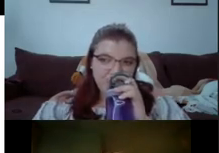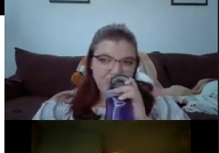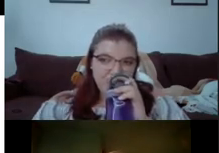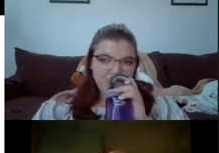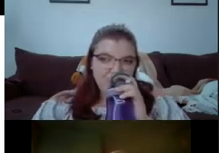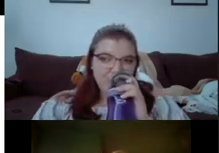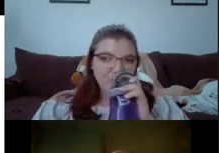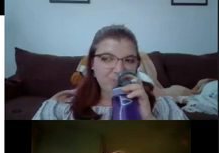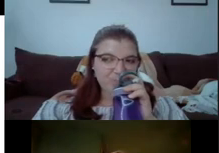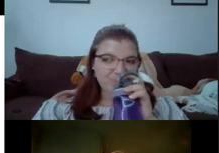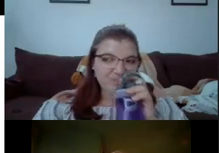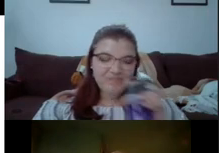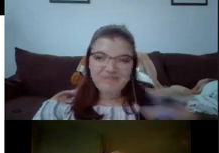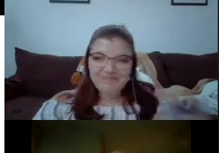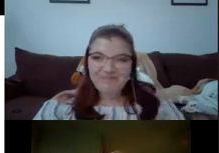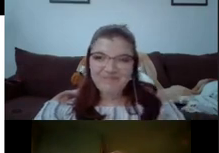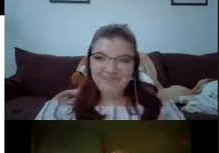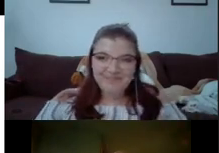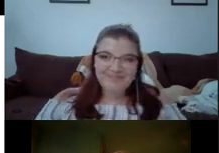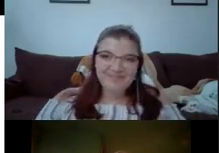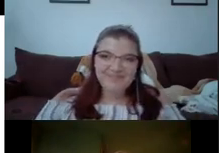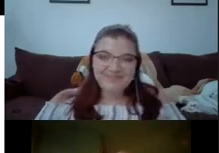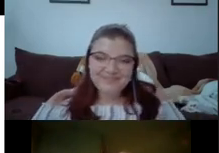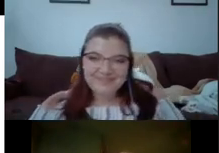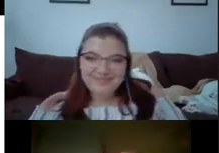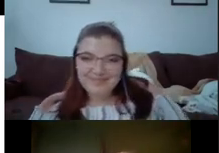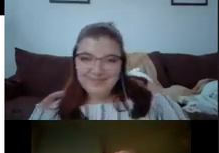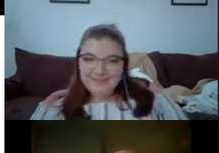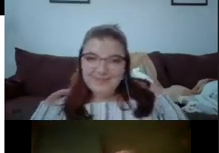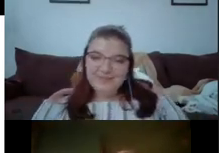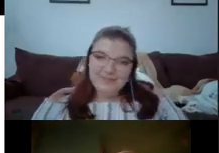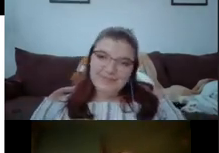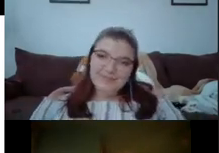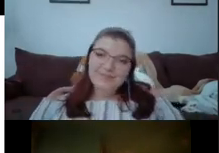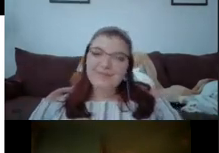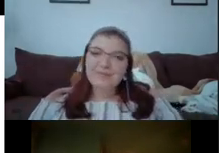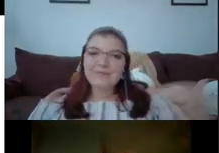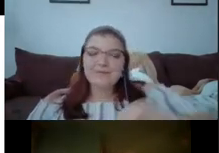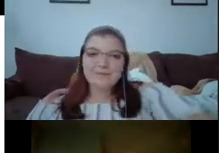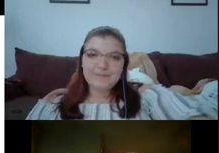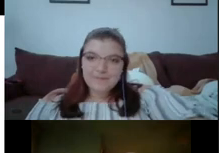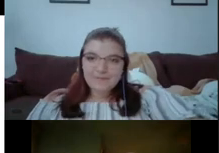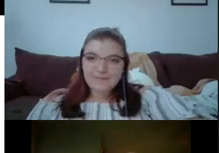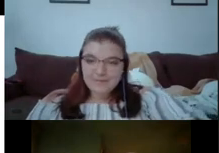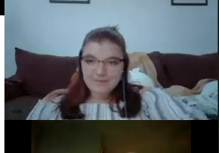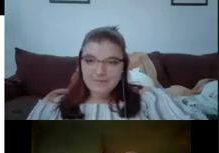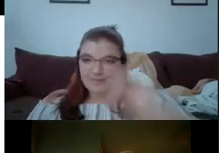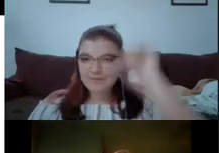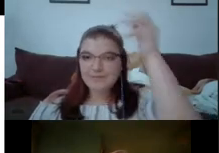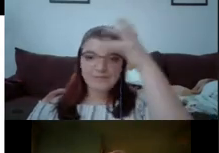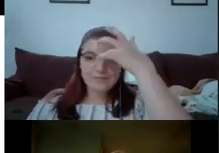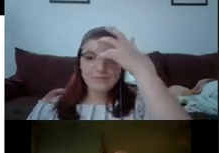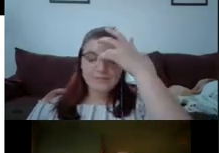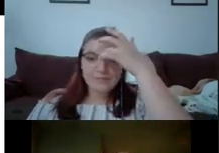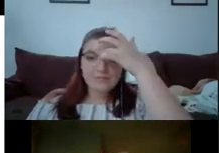professional tracks in physical education. And Brockport really didn't quite become the liberal